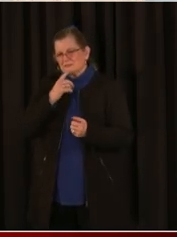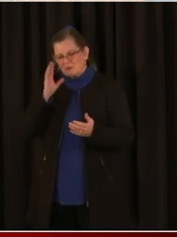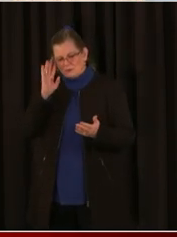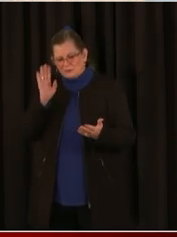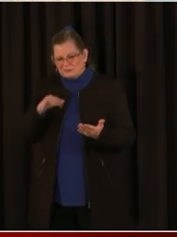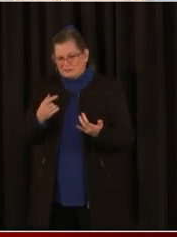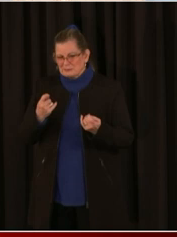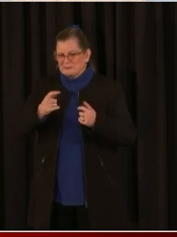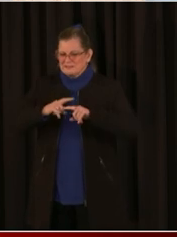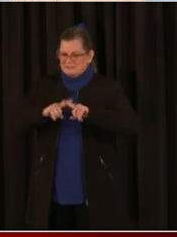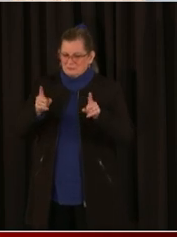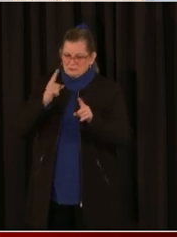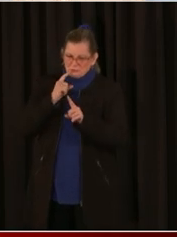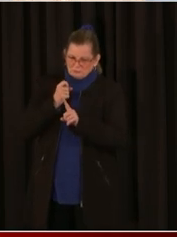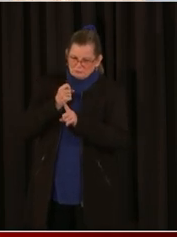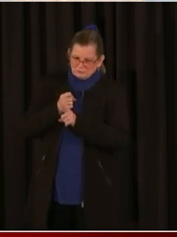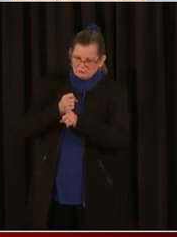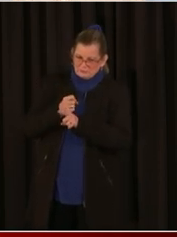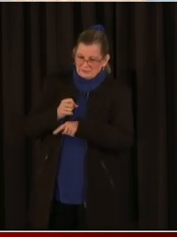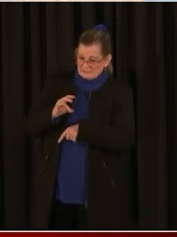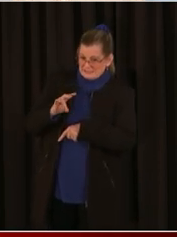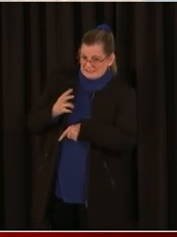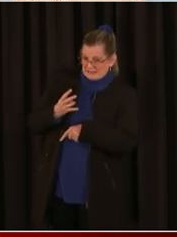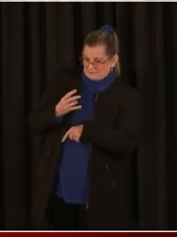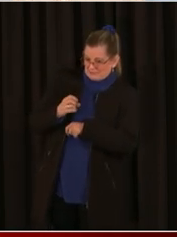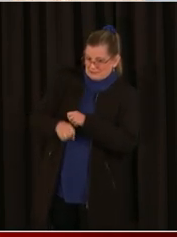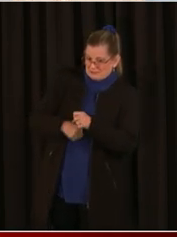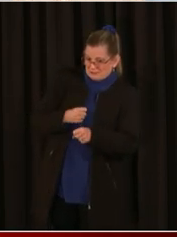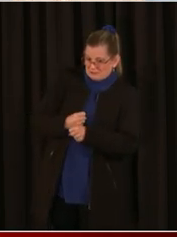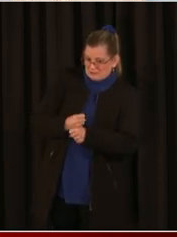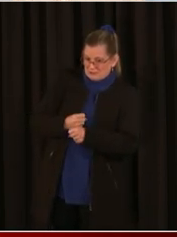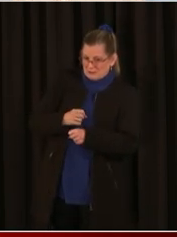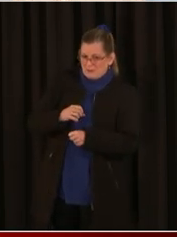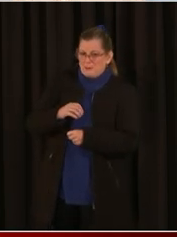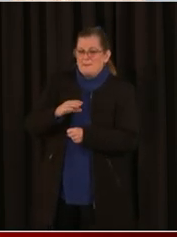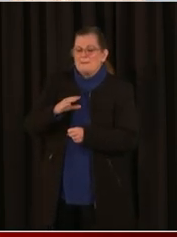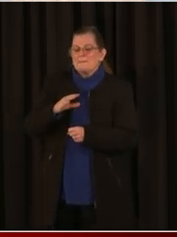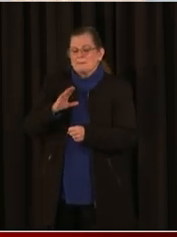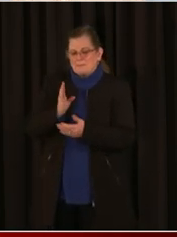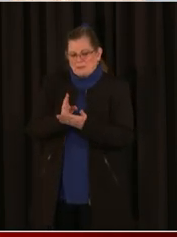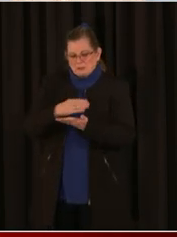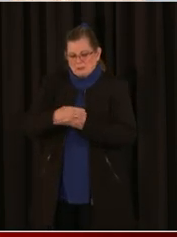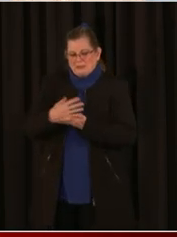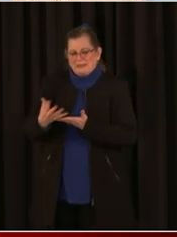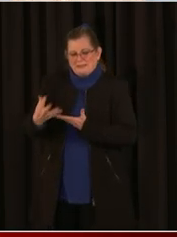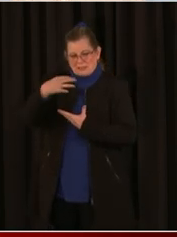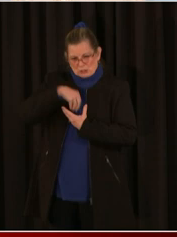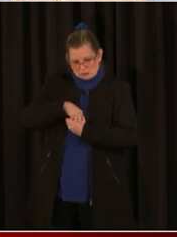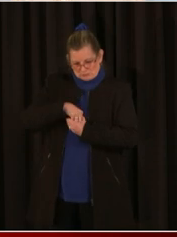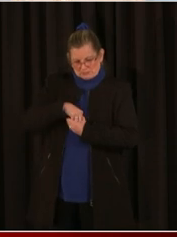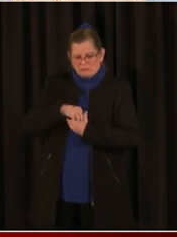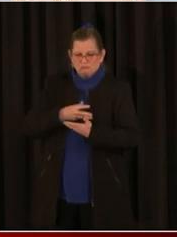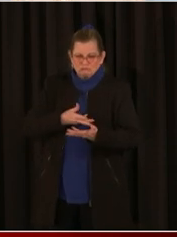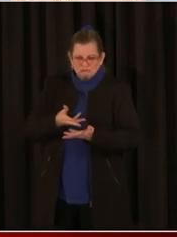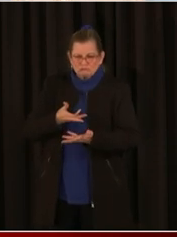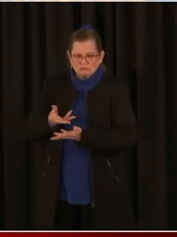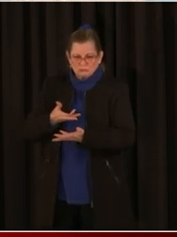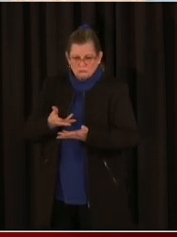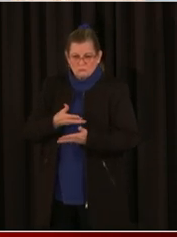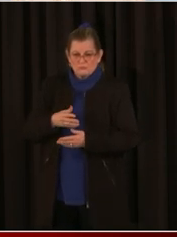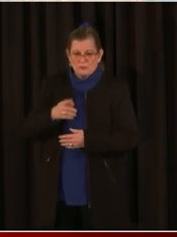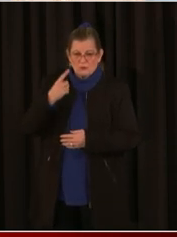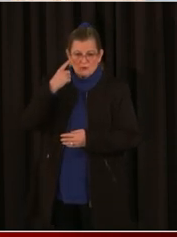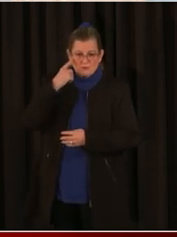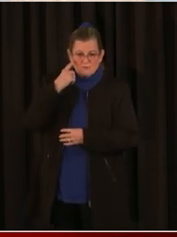little different. This will be my 7th year of budget engagement forums, and we're going to do